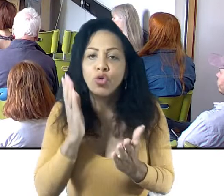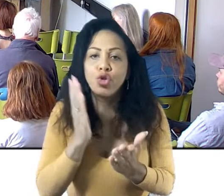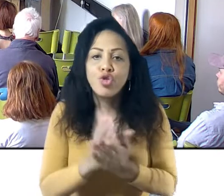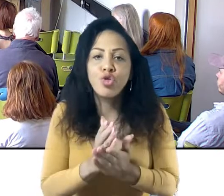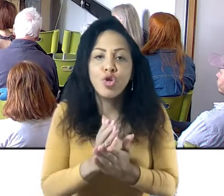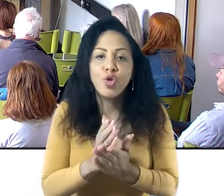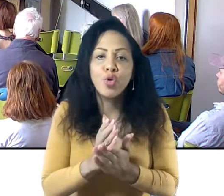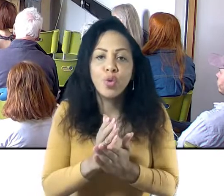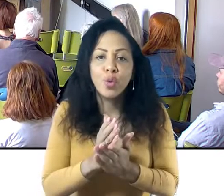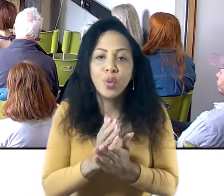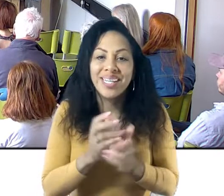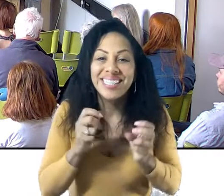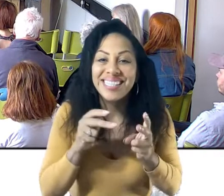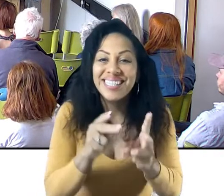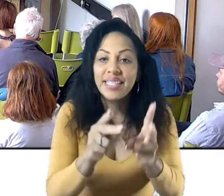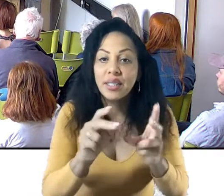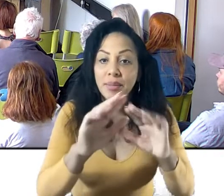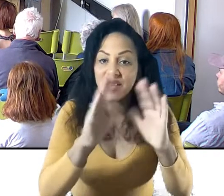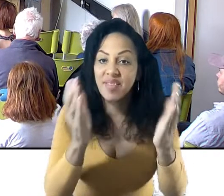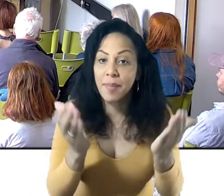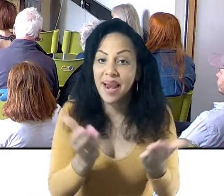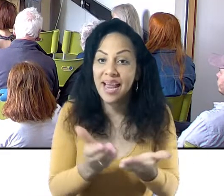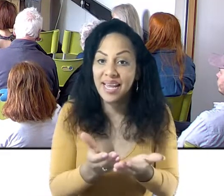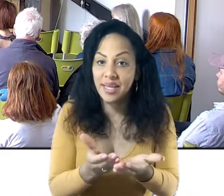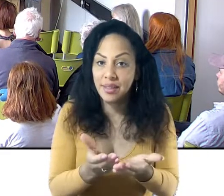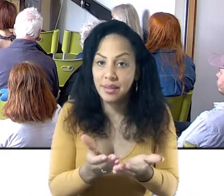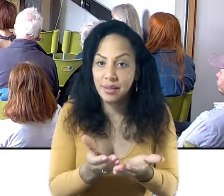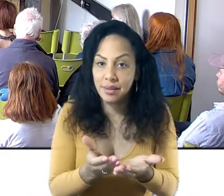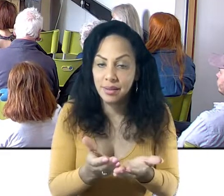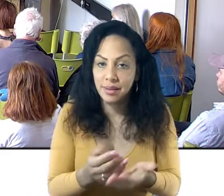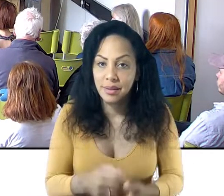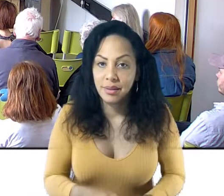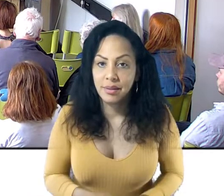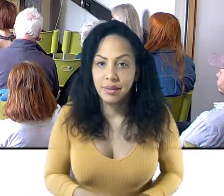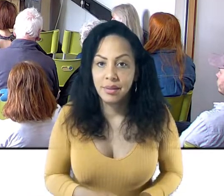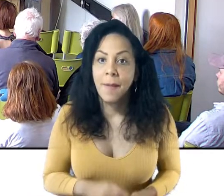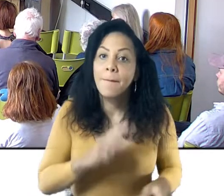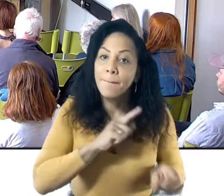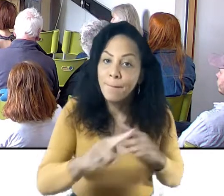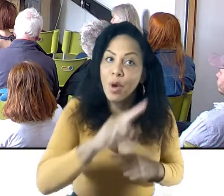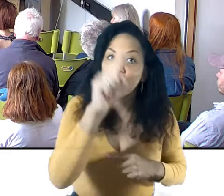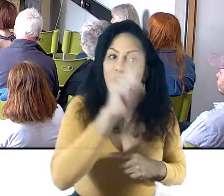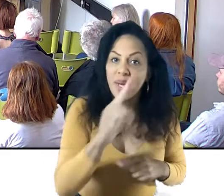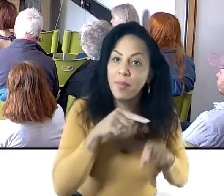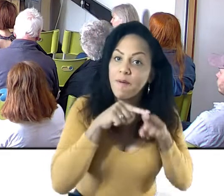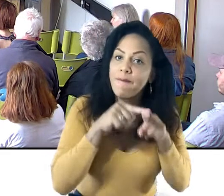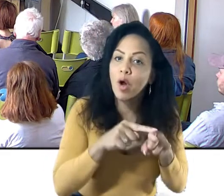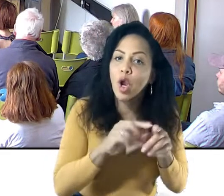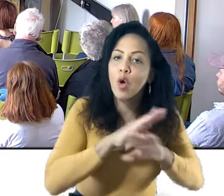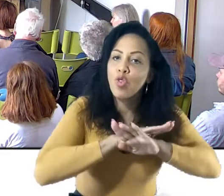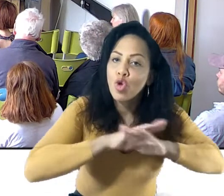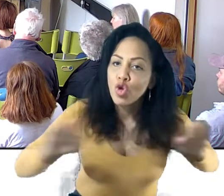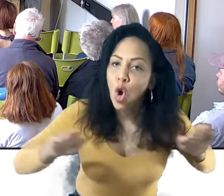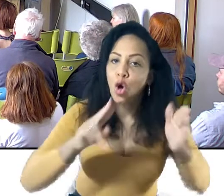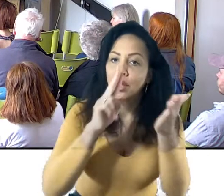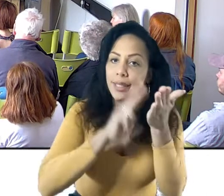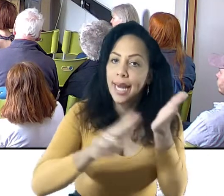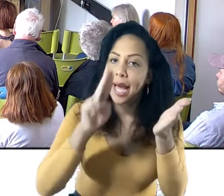charge, and defined by the non-natural. So in terms of